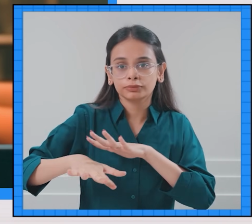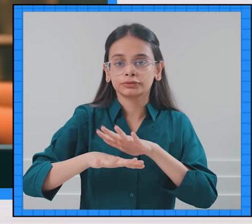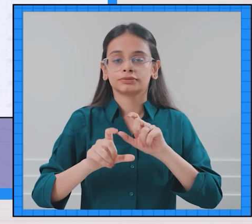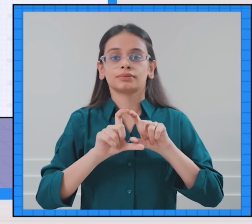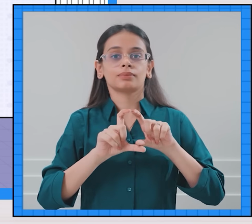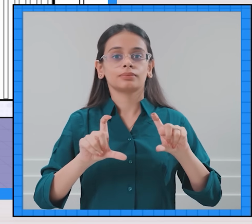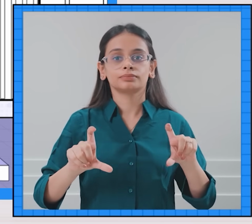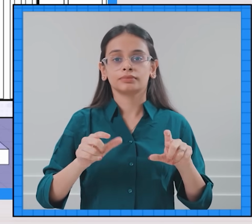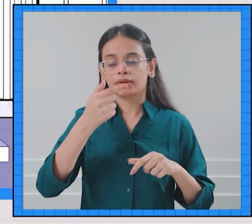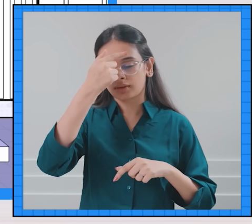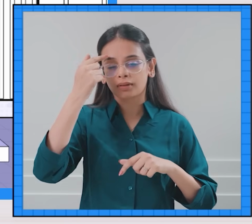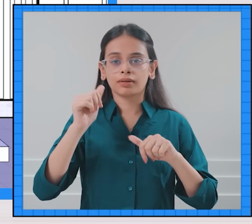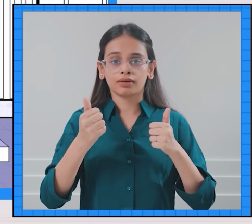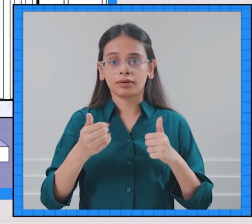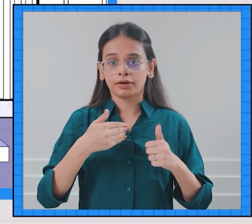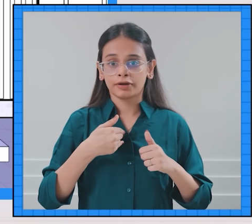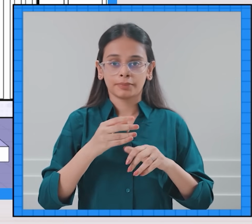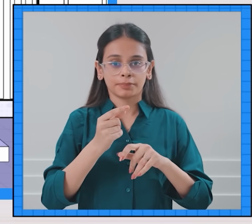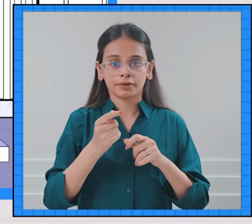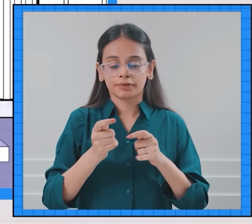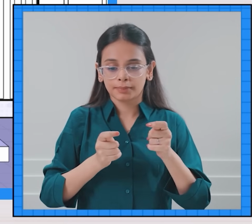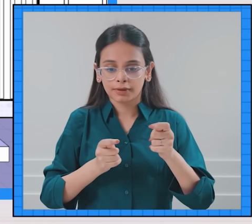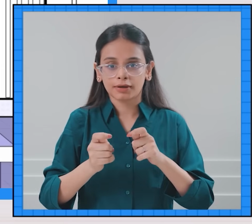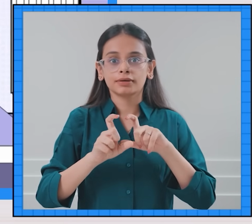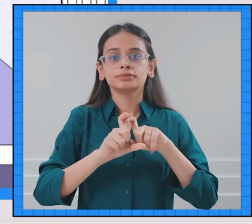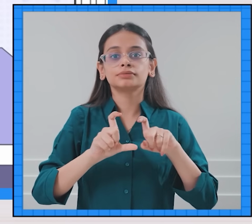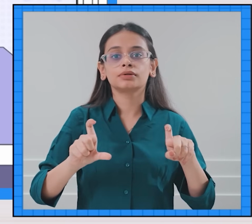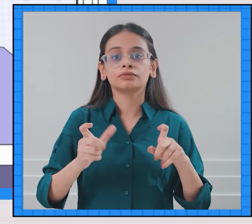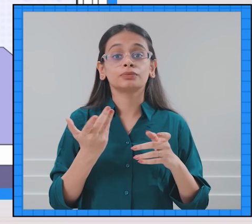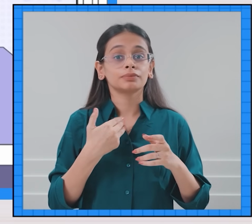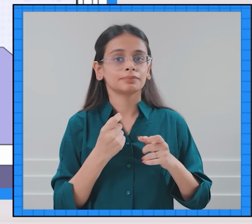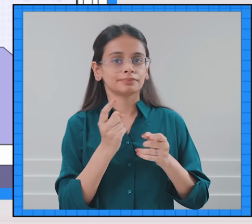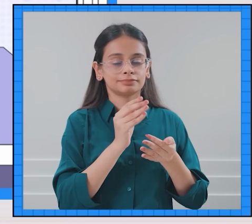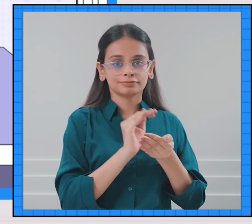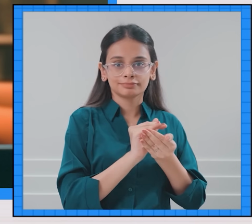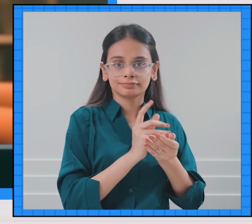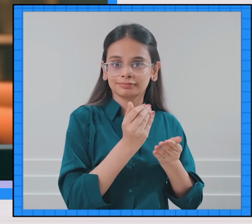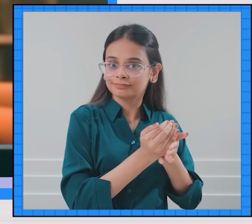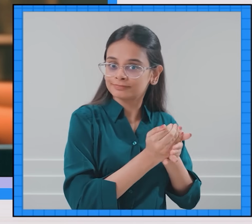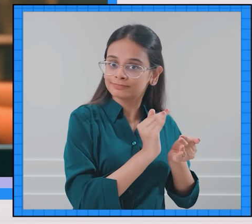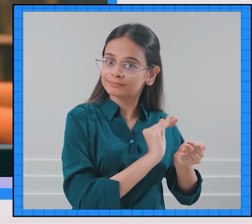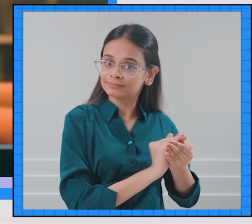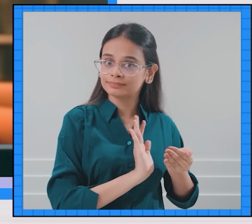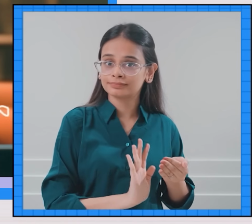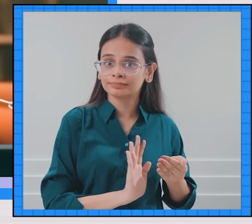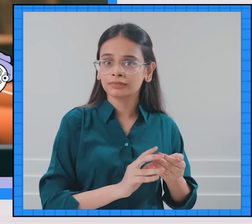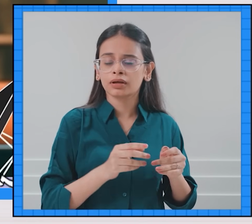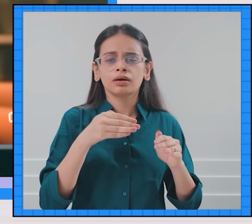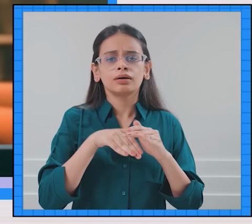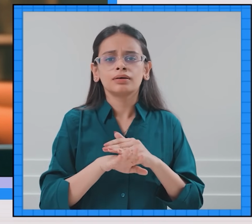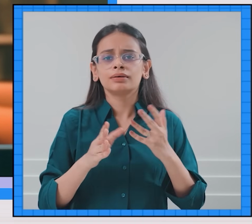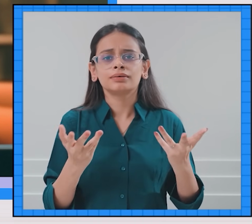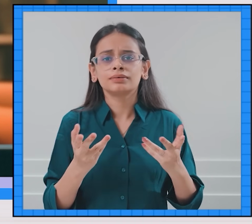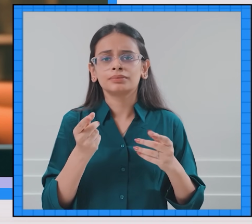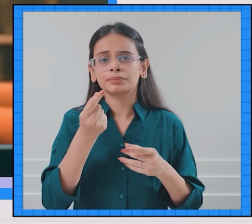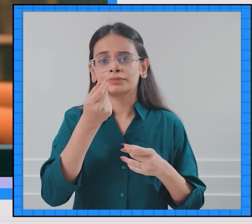corpus. Luckily, I was able to manage the situation because I had an emergency corpus in place. The purpose of an emergency corpus